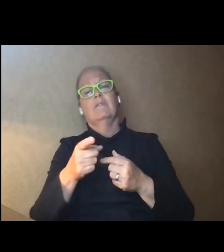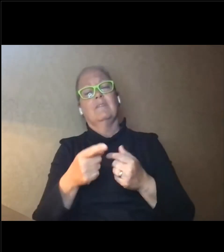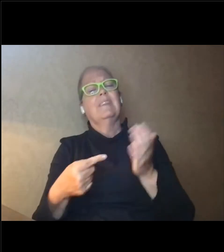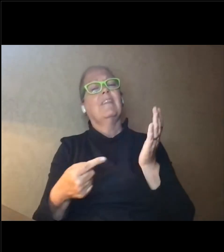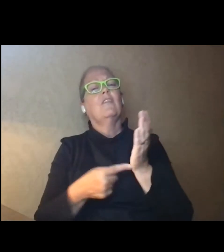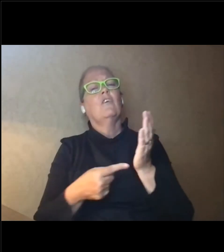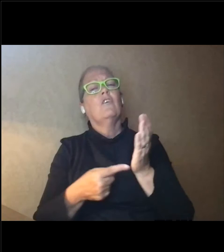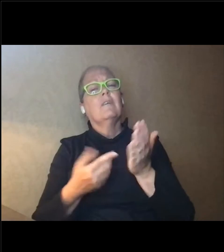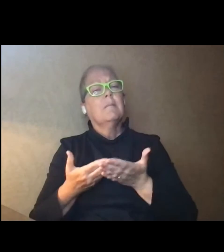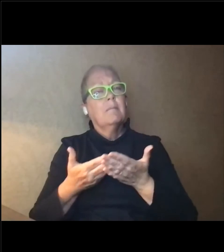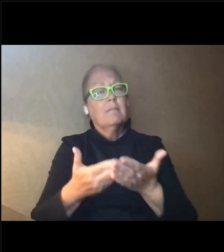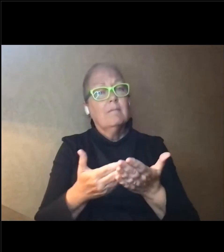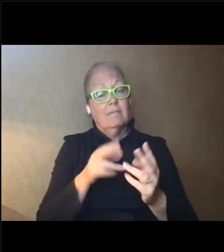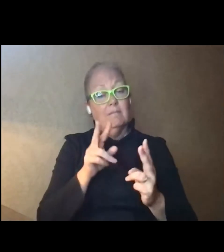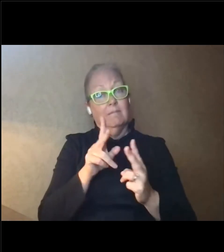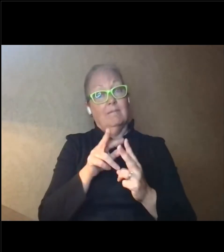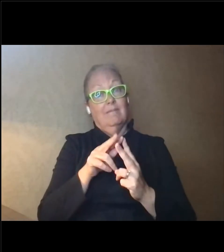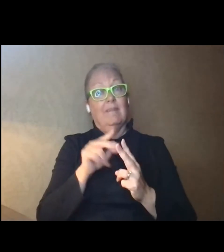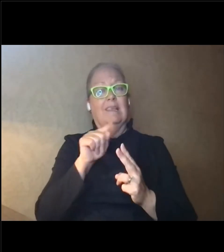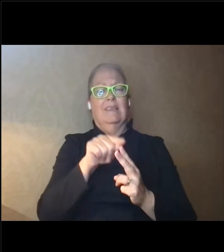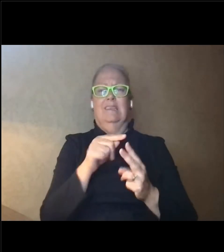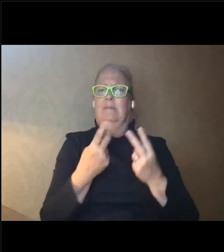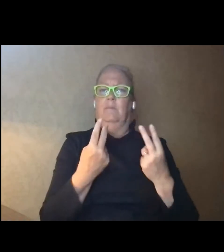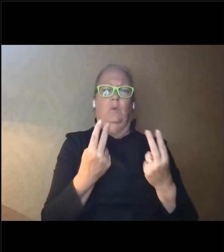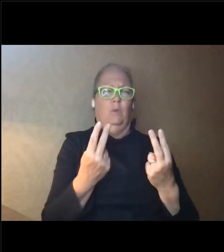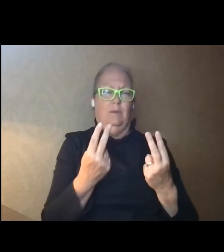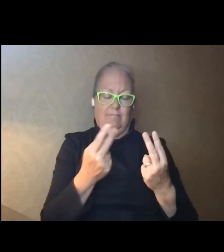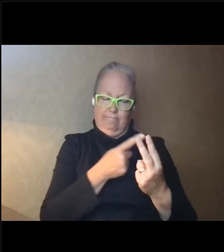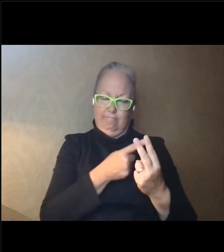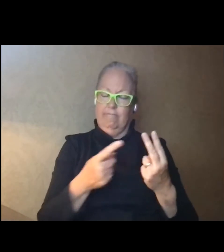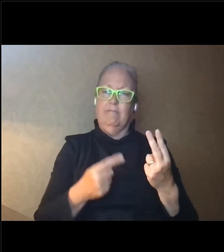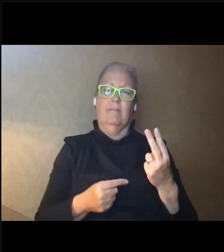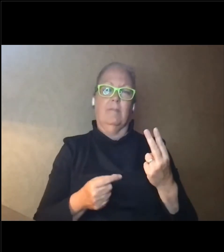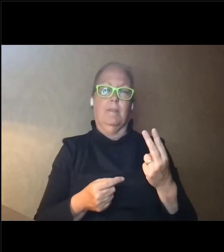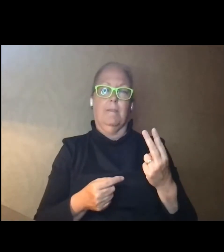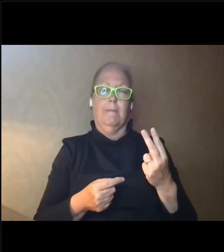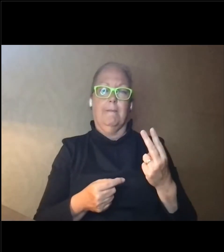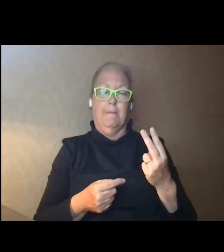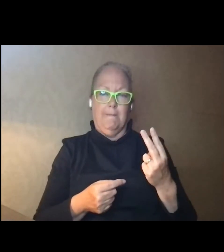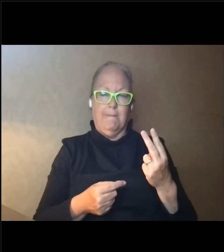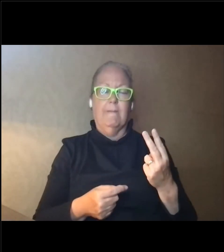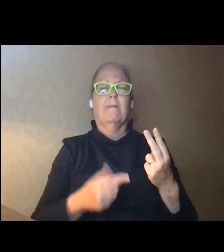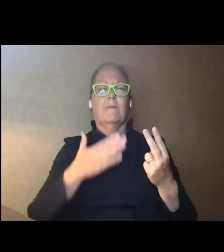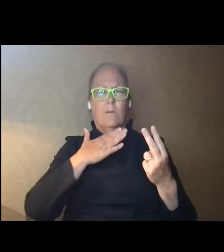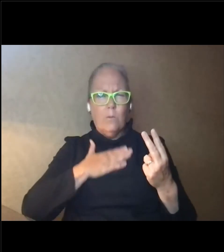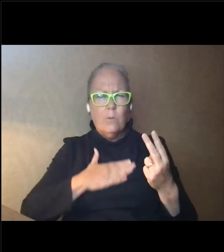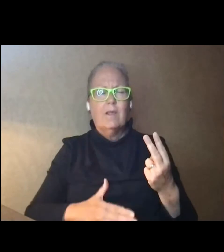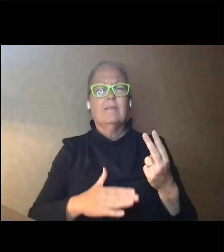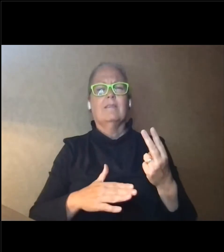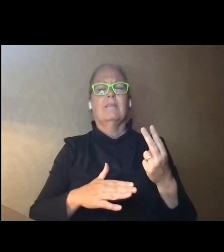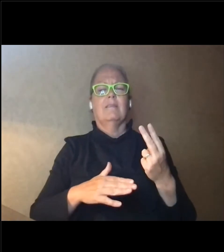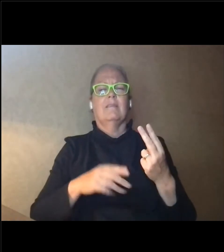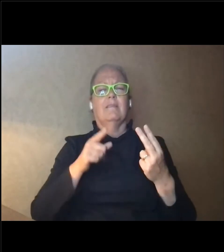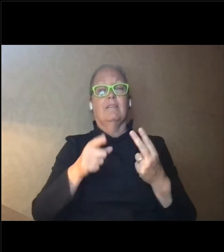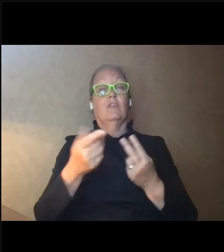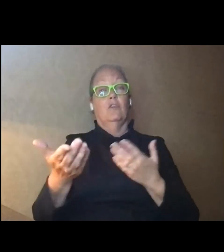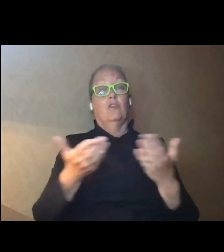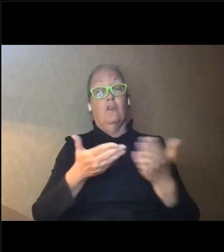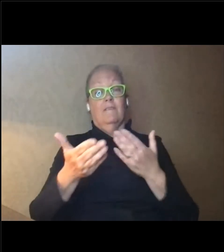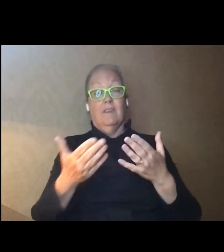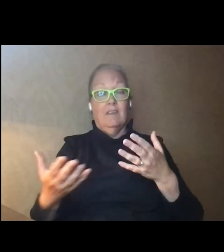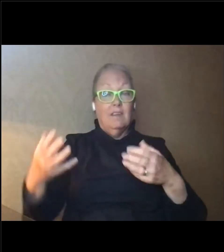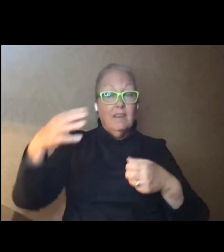very, very important, because it's about really integrating these services into the